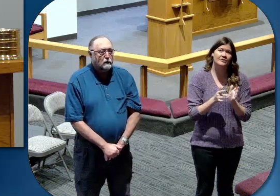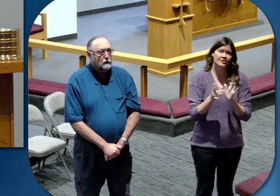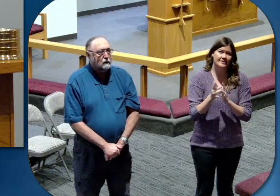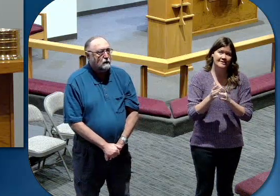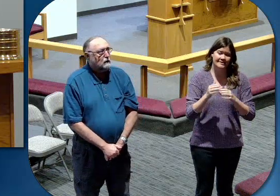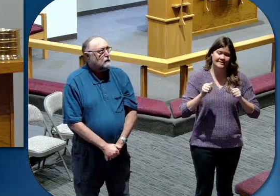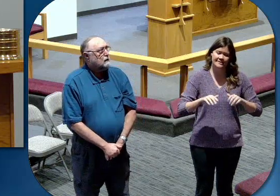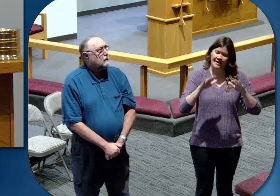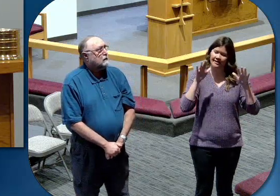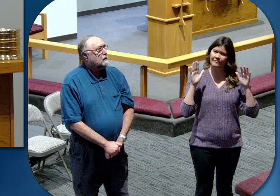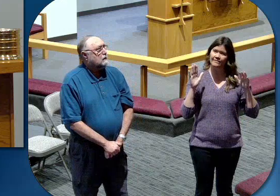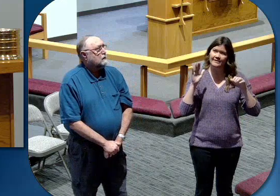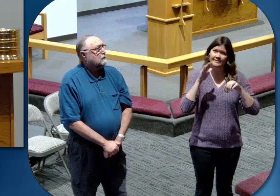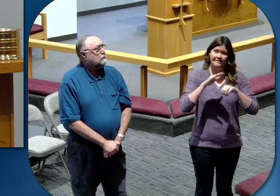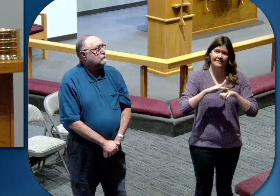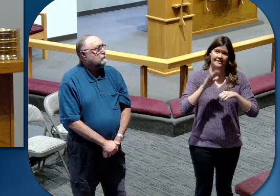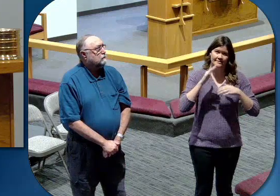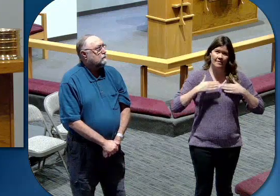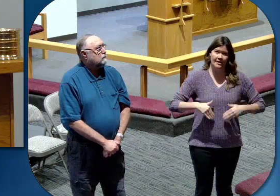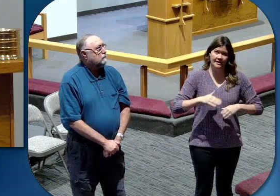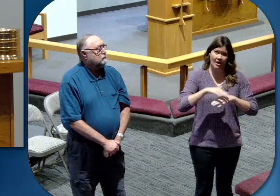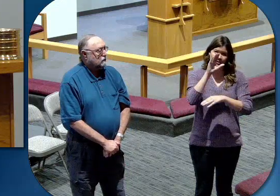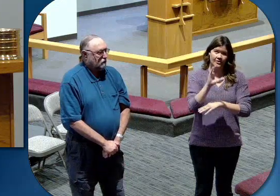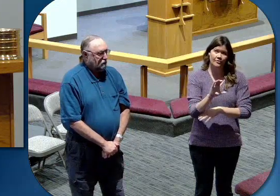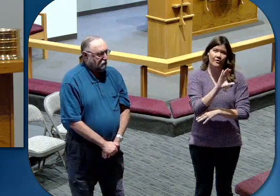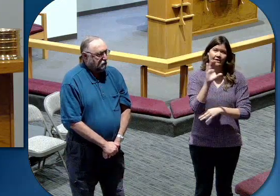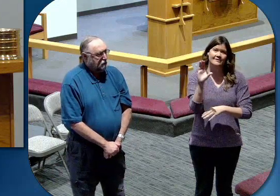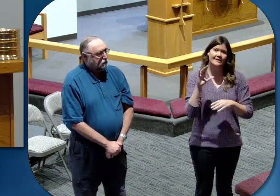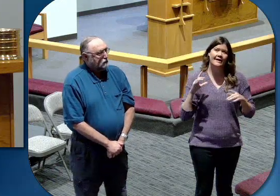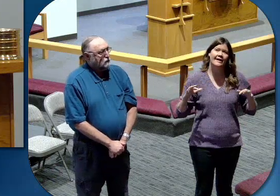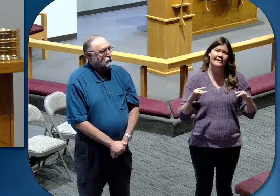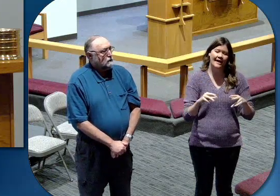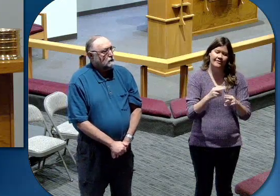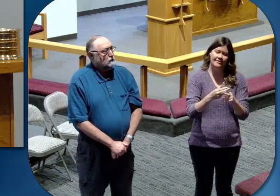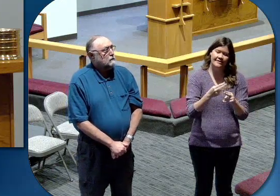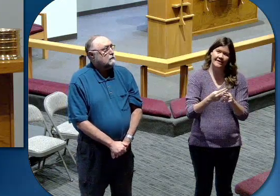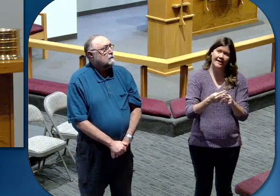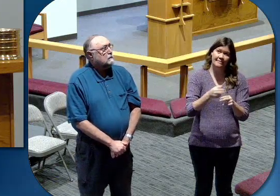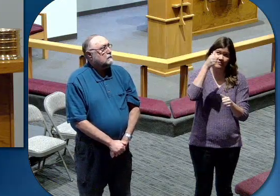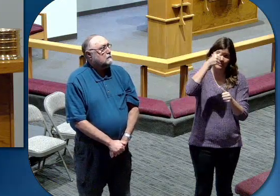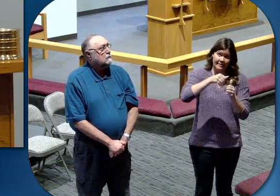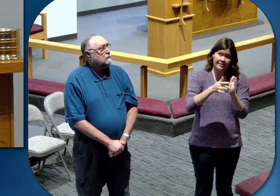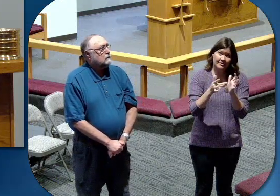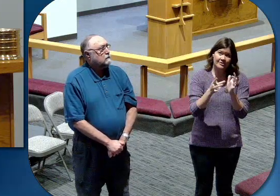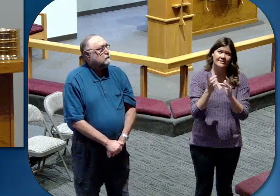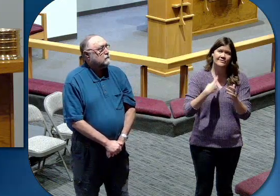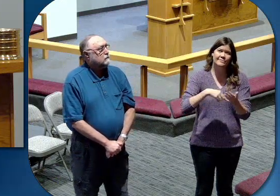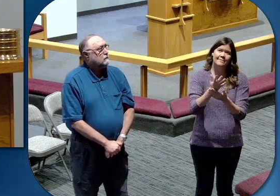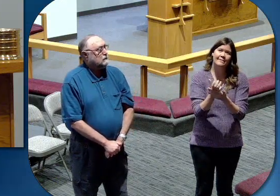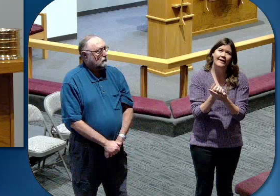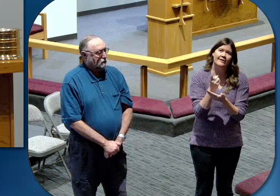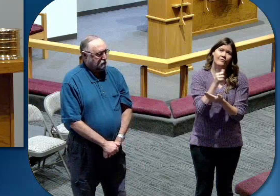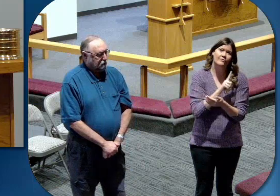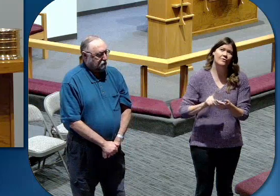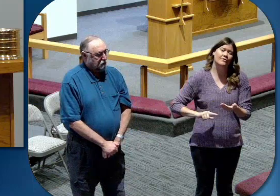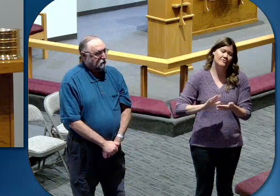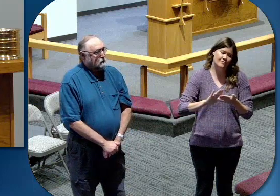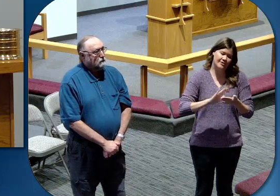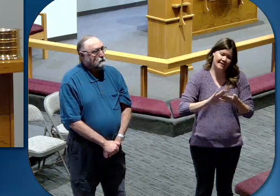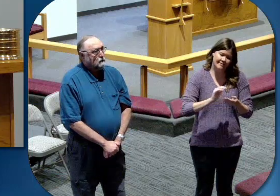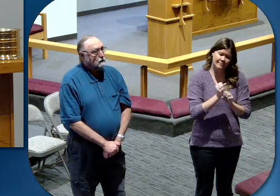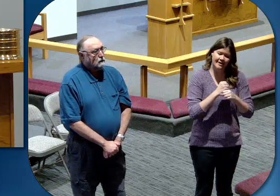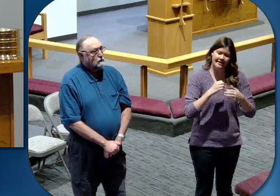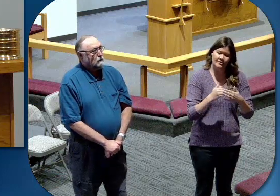of his body and his blood on the cross. Gathered in the name and in the remembrance of Jesus, we beg you, O Lord, to forgive, renew,